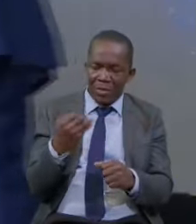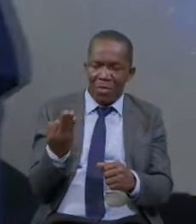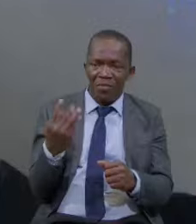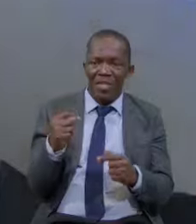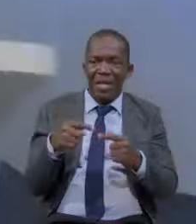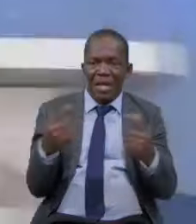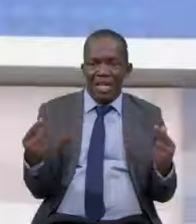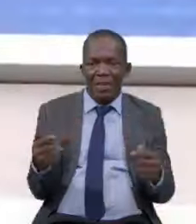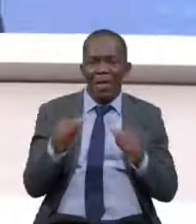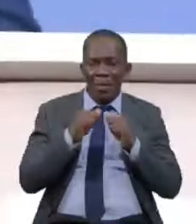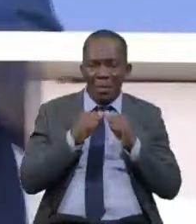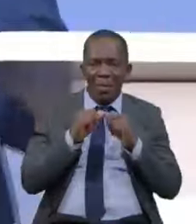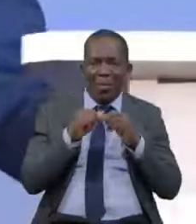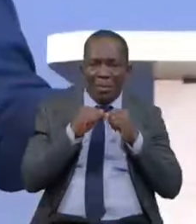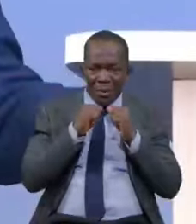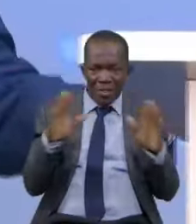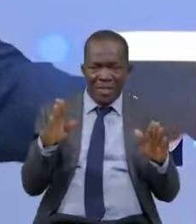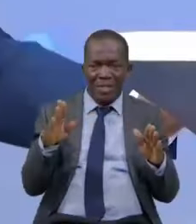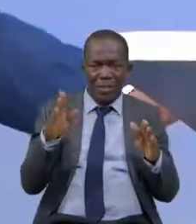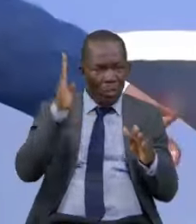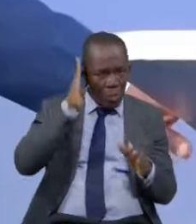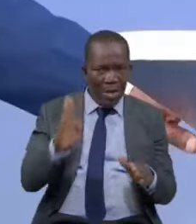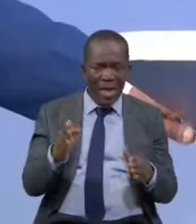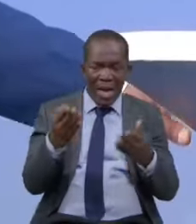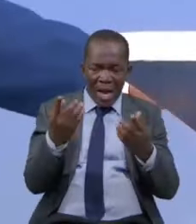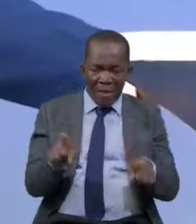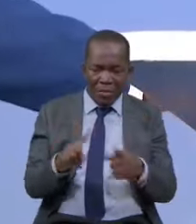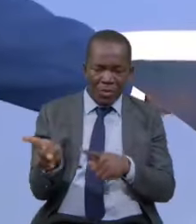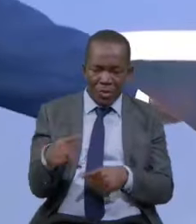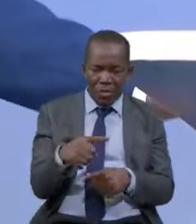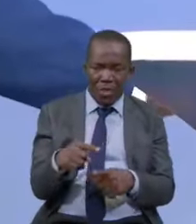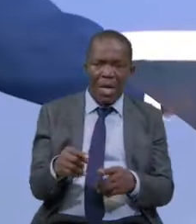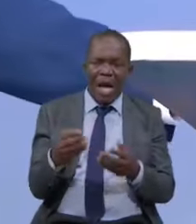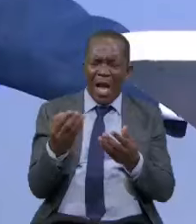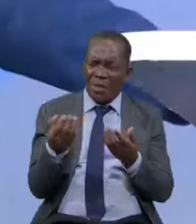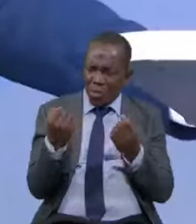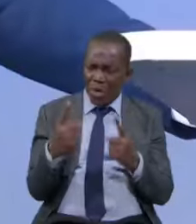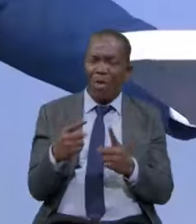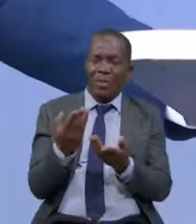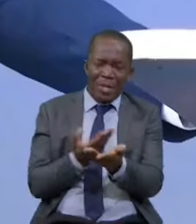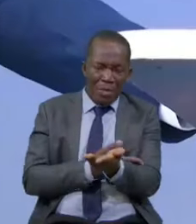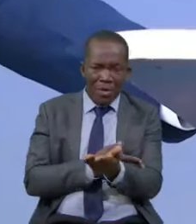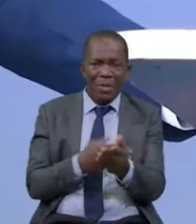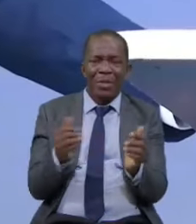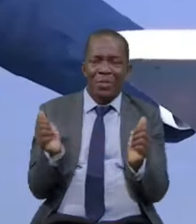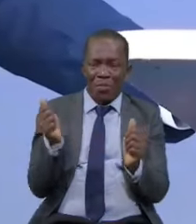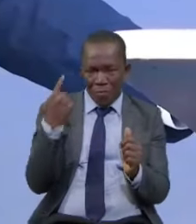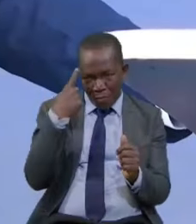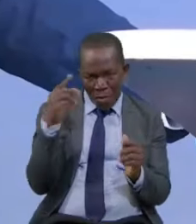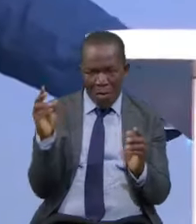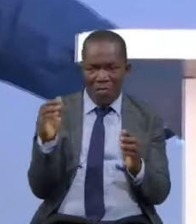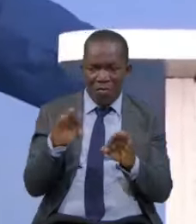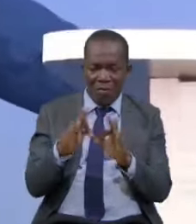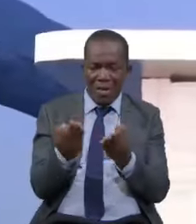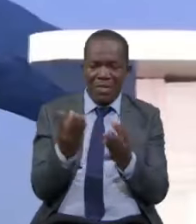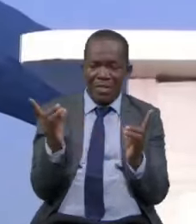morning, you do your devotion, family devotion, and all that, but before you go out, you come back to, behold, I